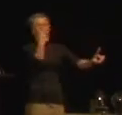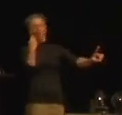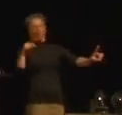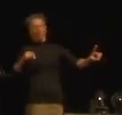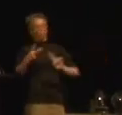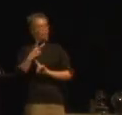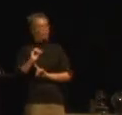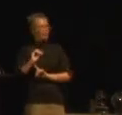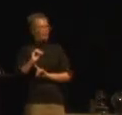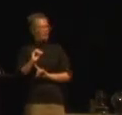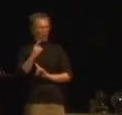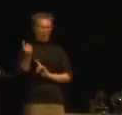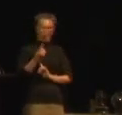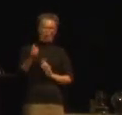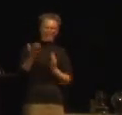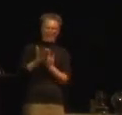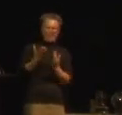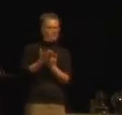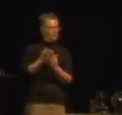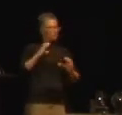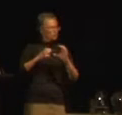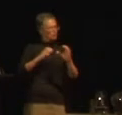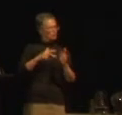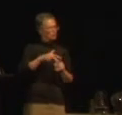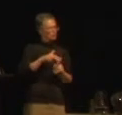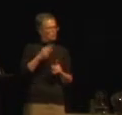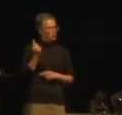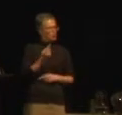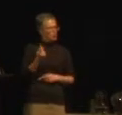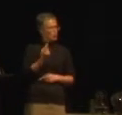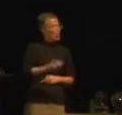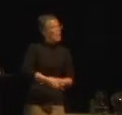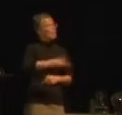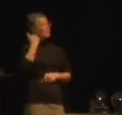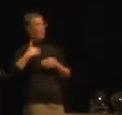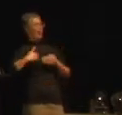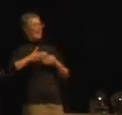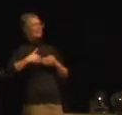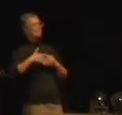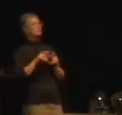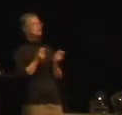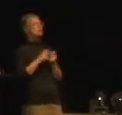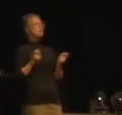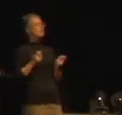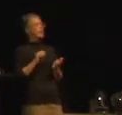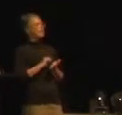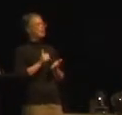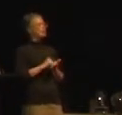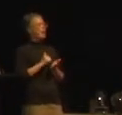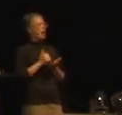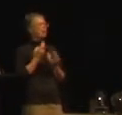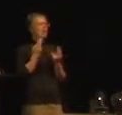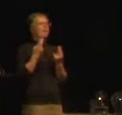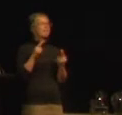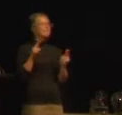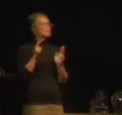changed and expanded who has access to communication tools. Where in previous generations, gatekeepers such as newspapers, publishers, music labels, and